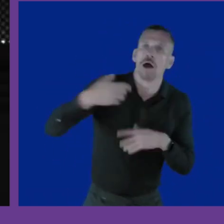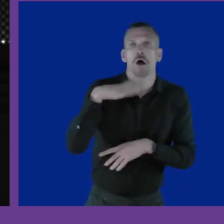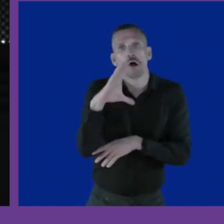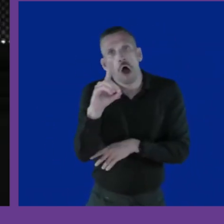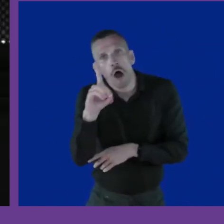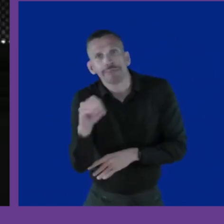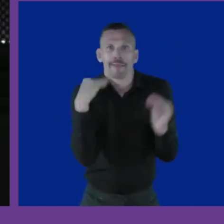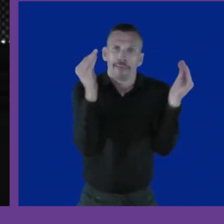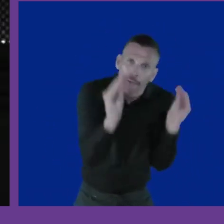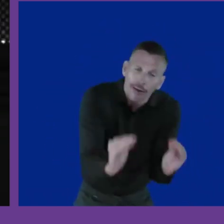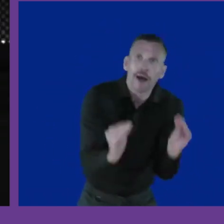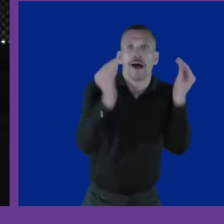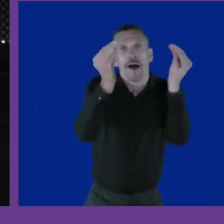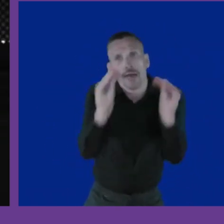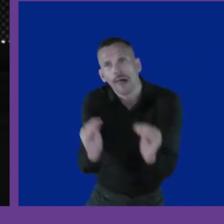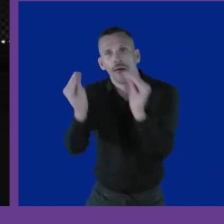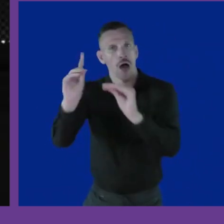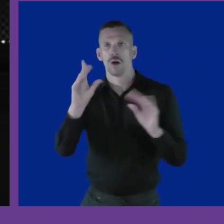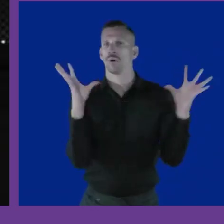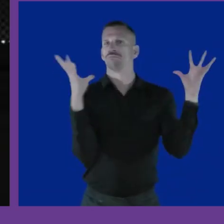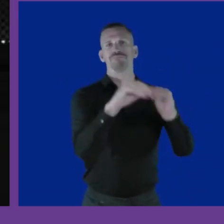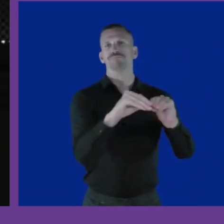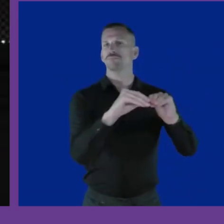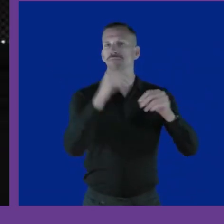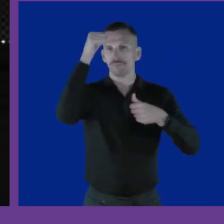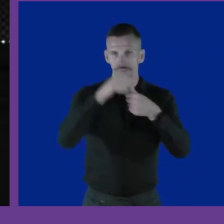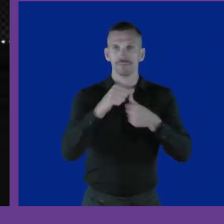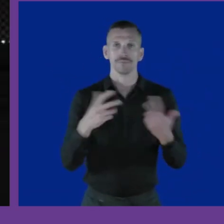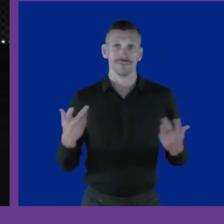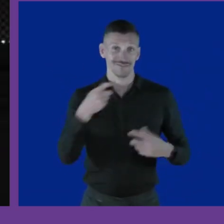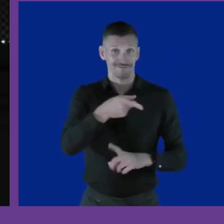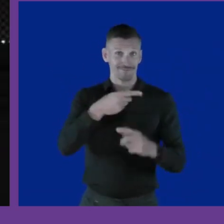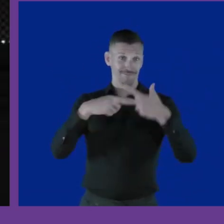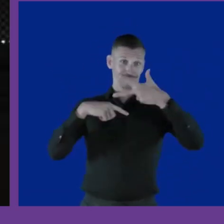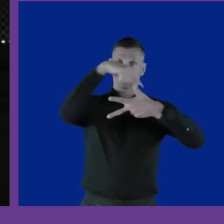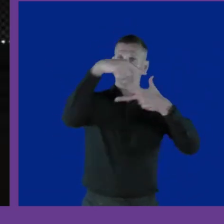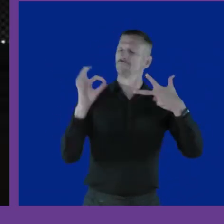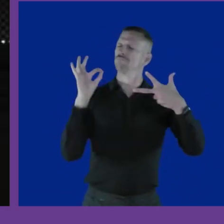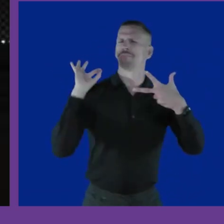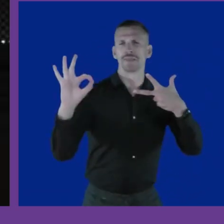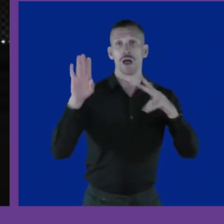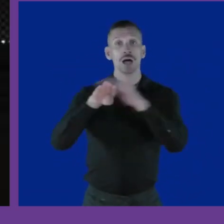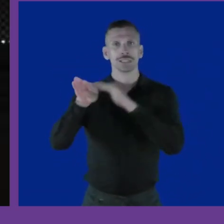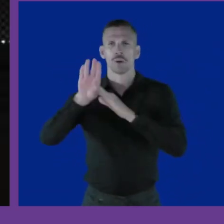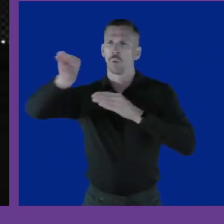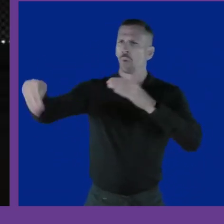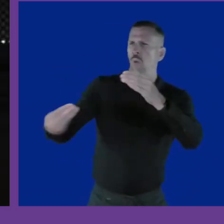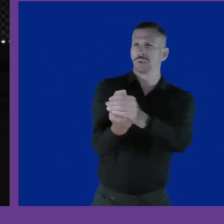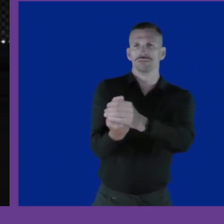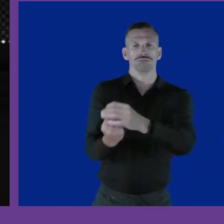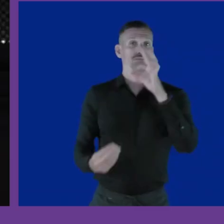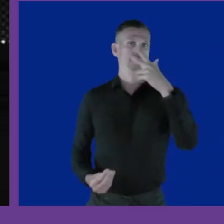should be promoting to increase accessibility, as opposed to look for one single silver bullet for